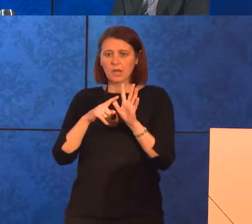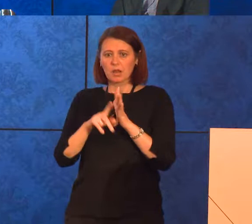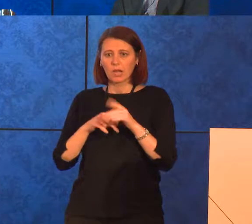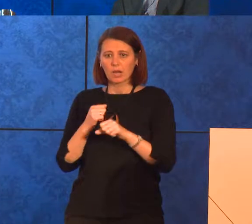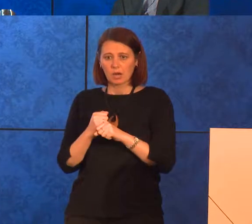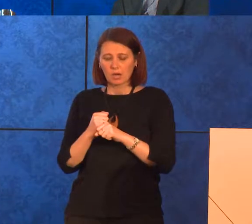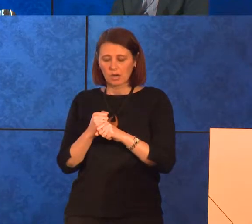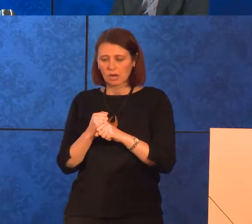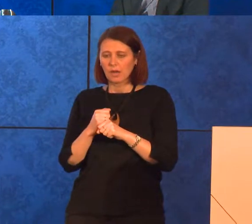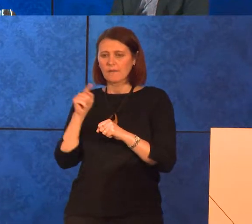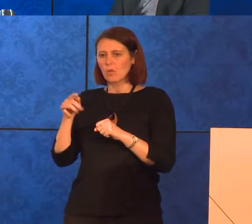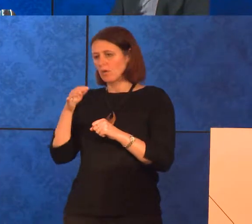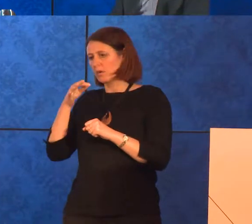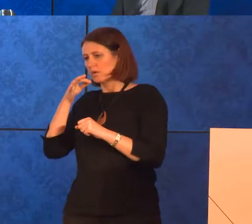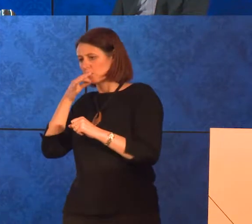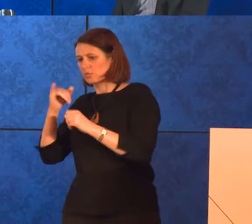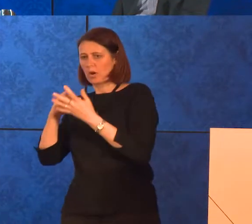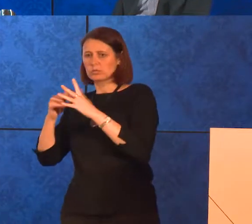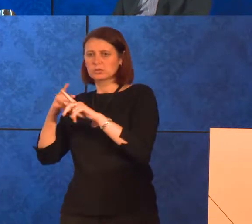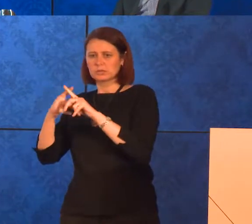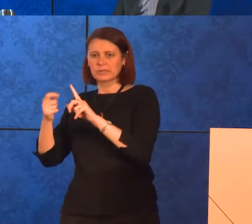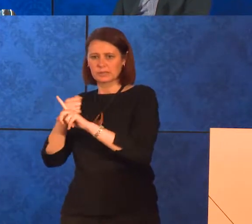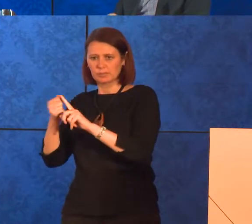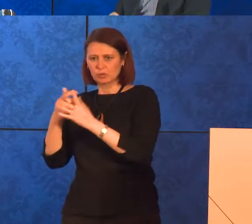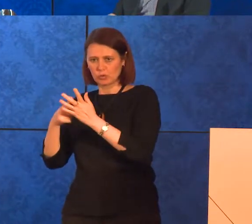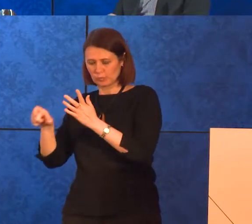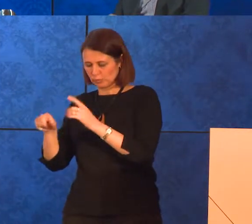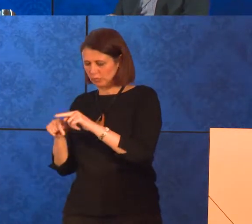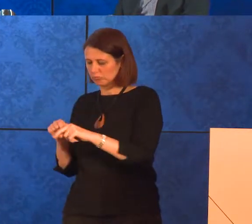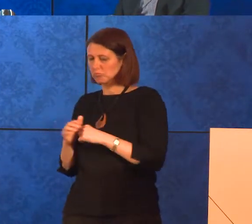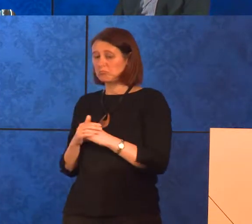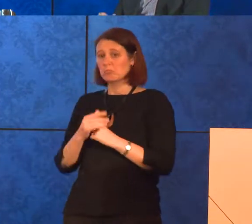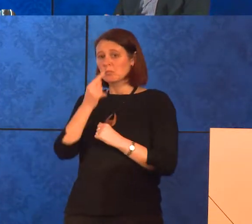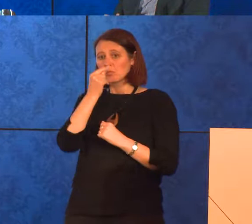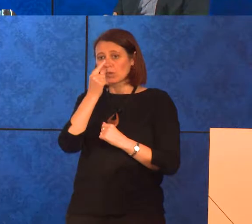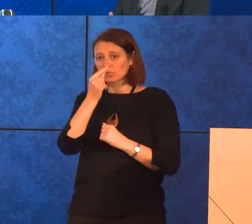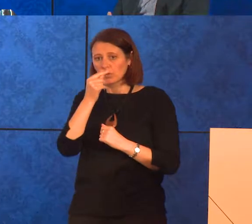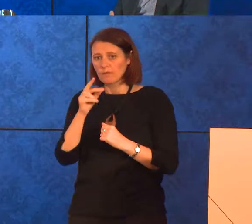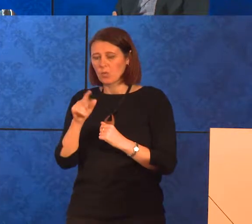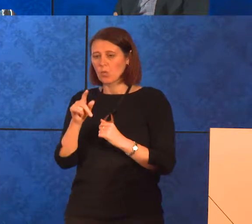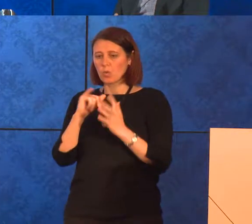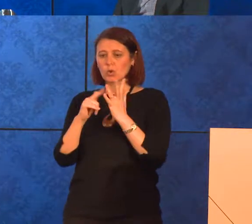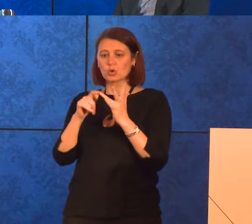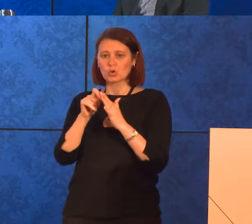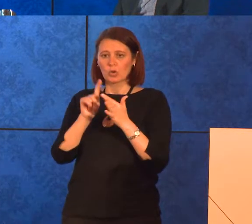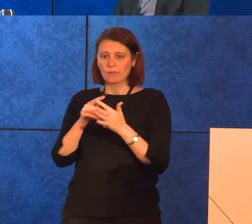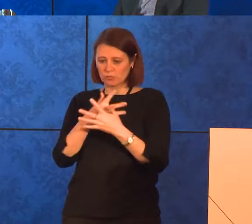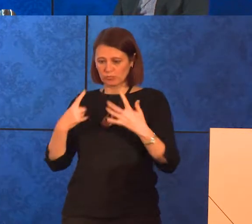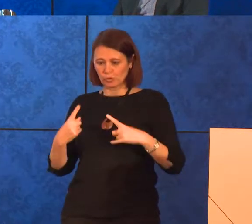out of the Child Sex Abuse Royal Commission, and there was also scope for great